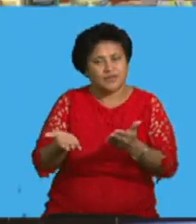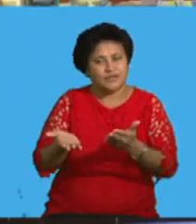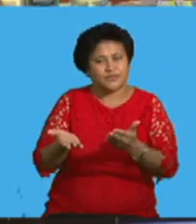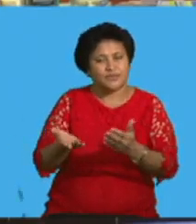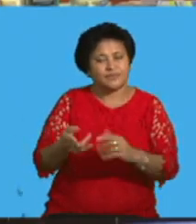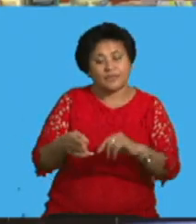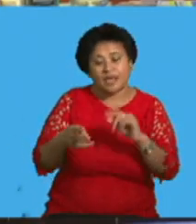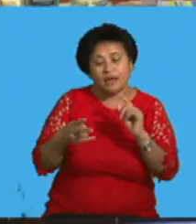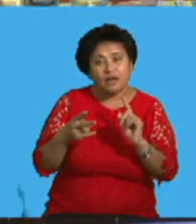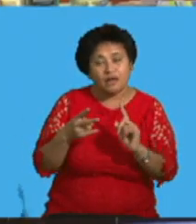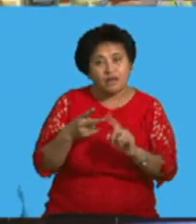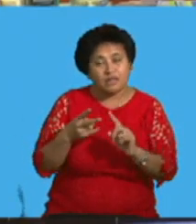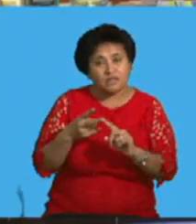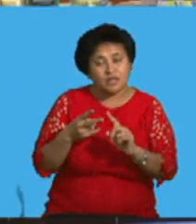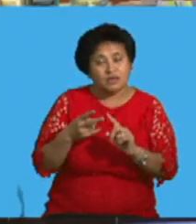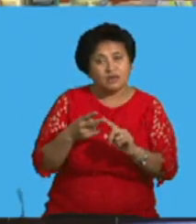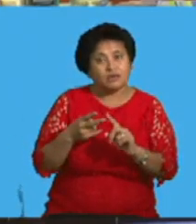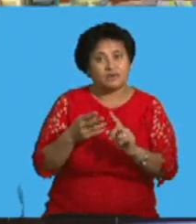also increasingly involve